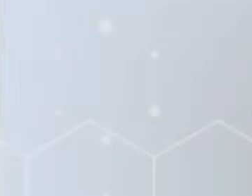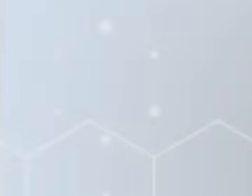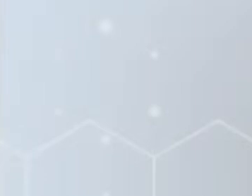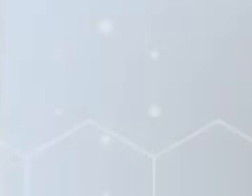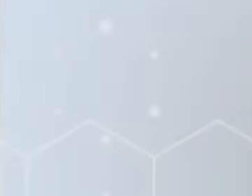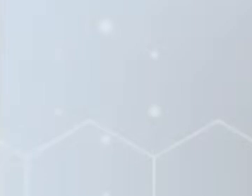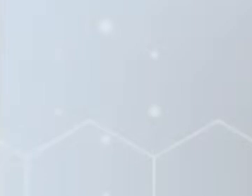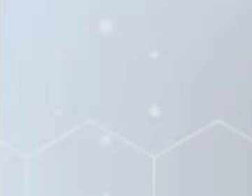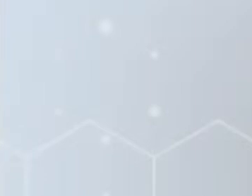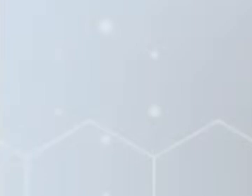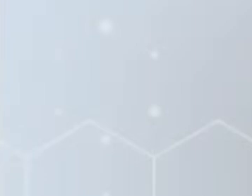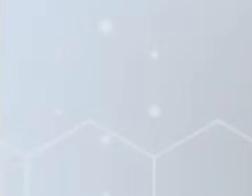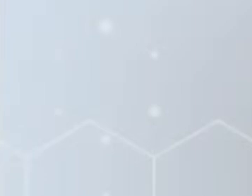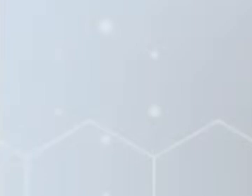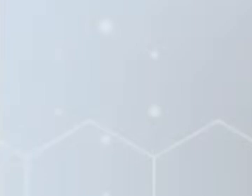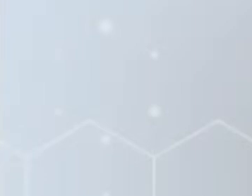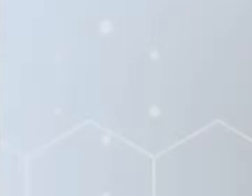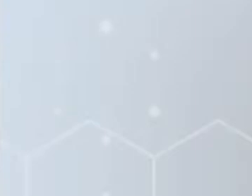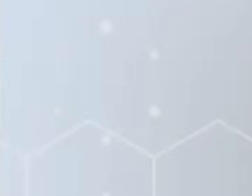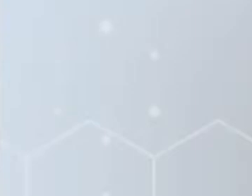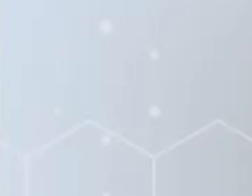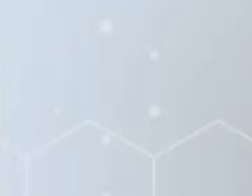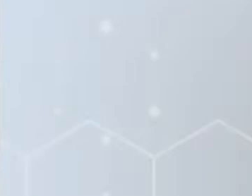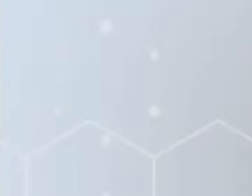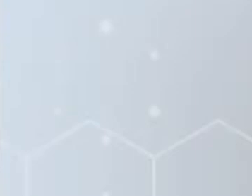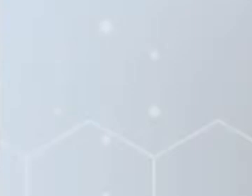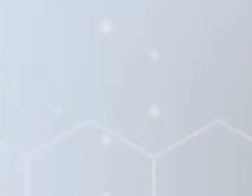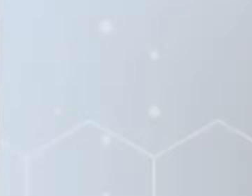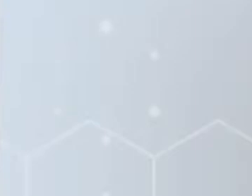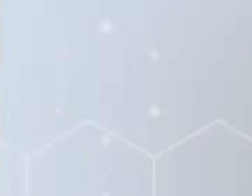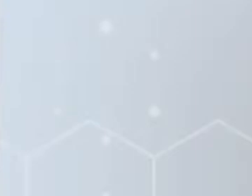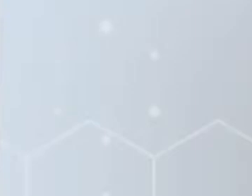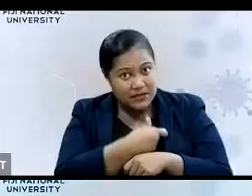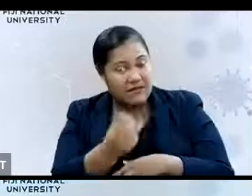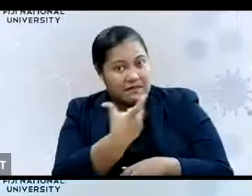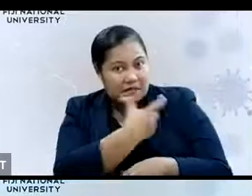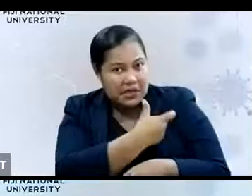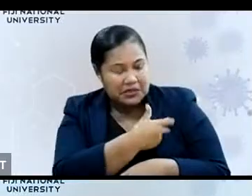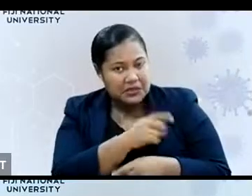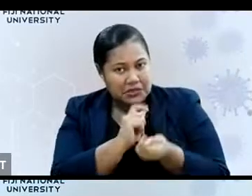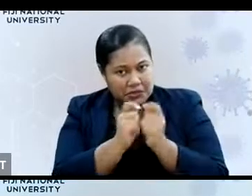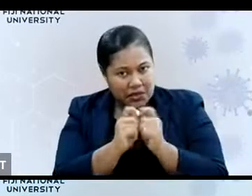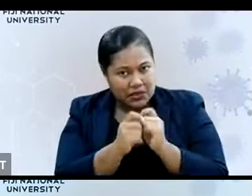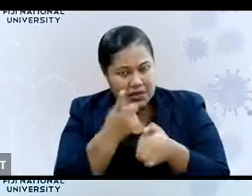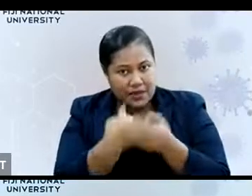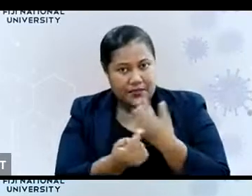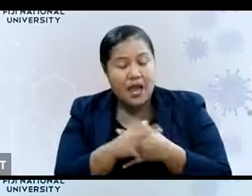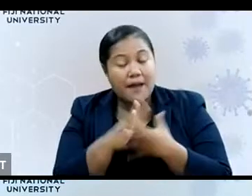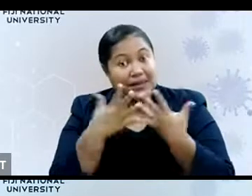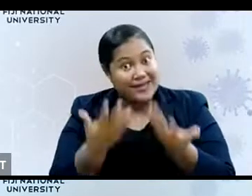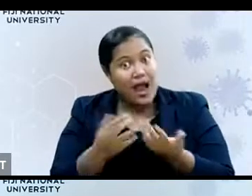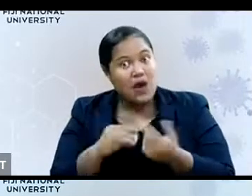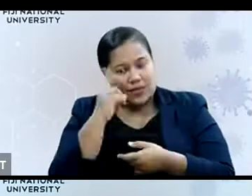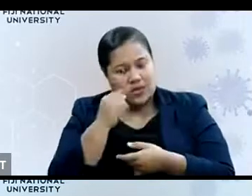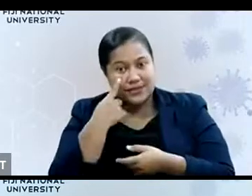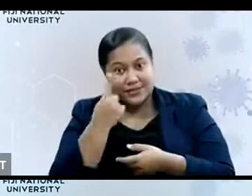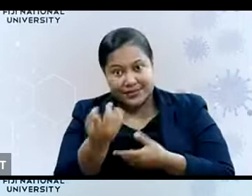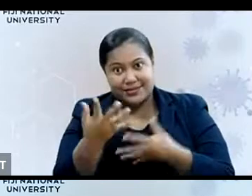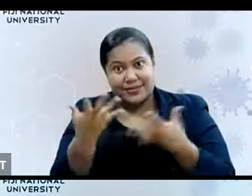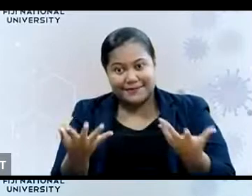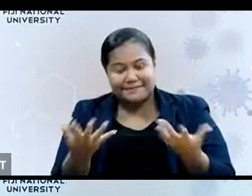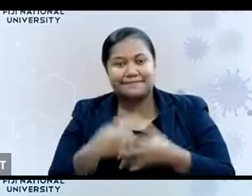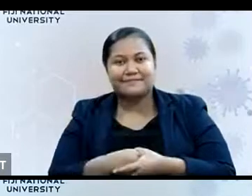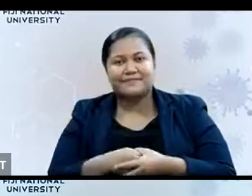hospitalizations and very few deaths, even putting all the vaccine trials together. Whereas now what we're able to see from big rollouts